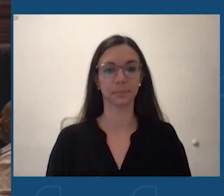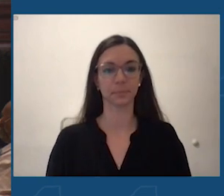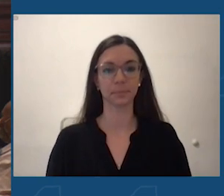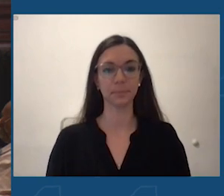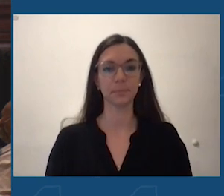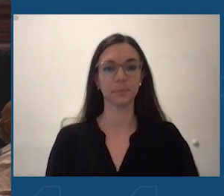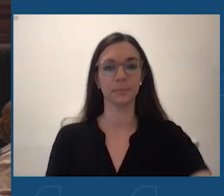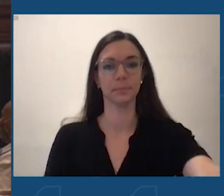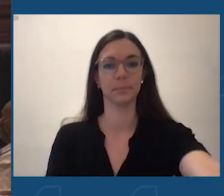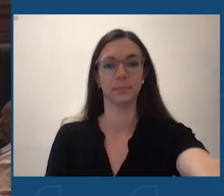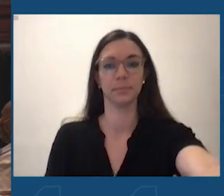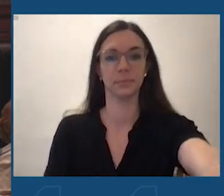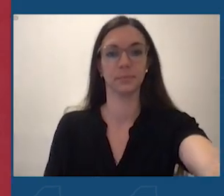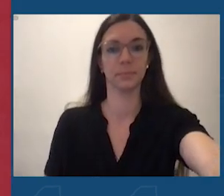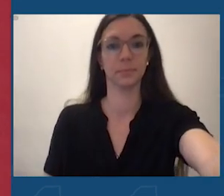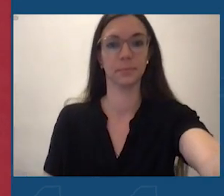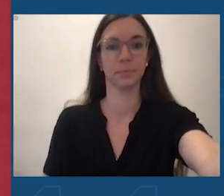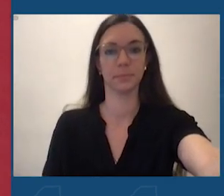Thank you.